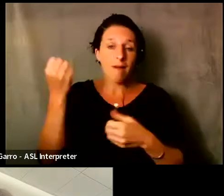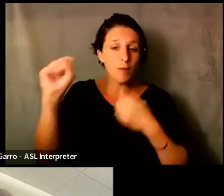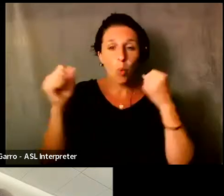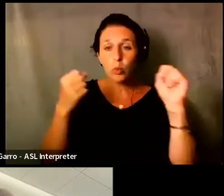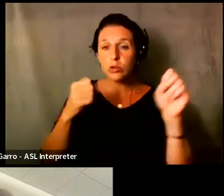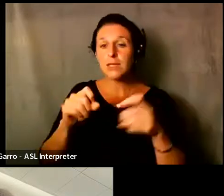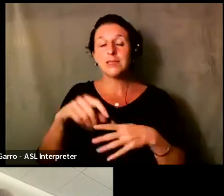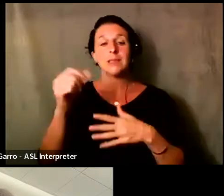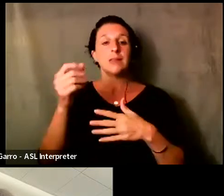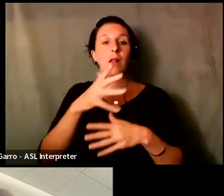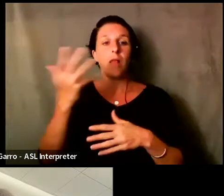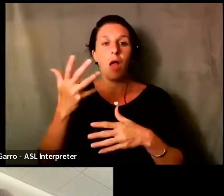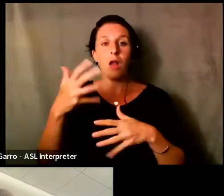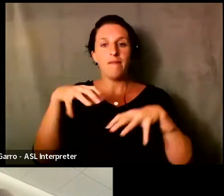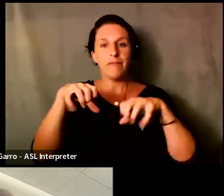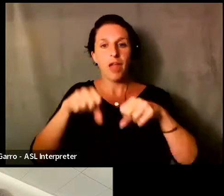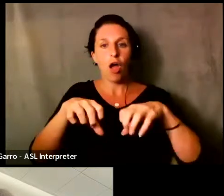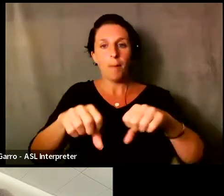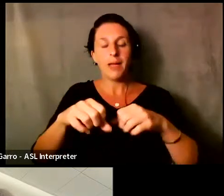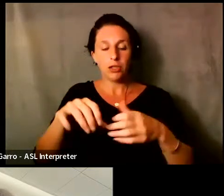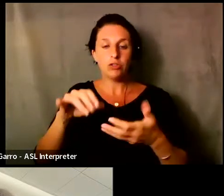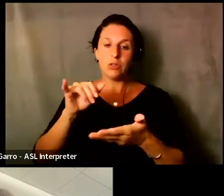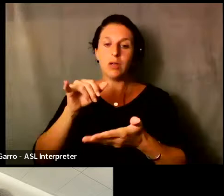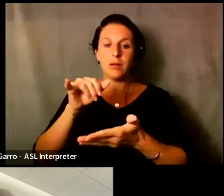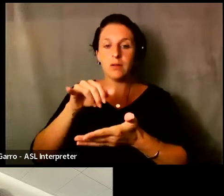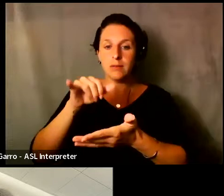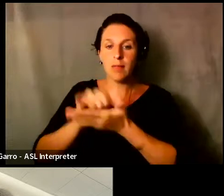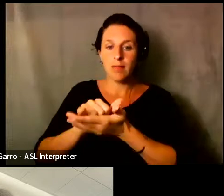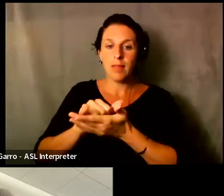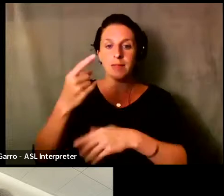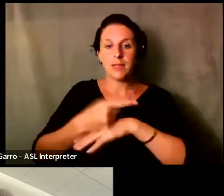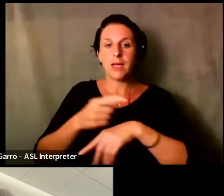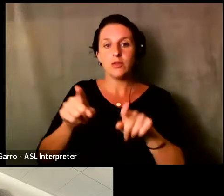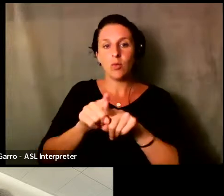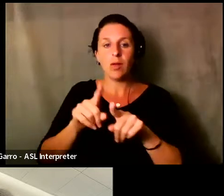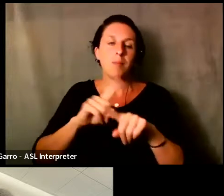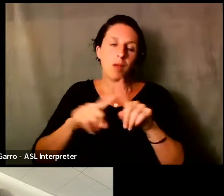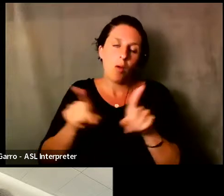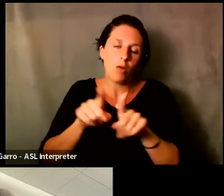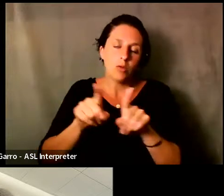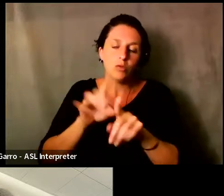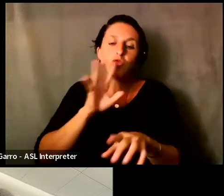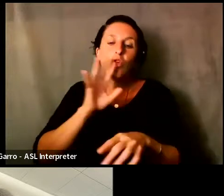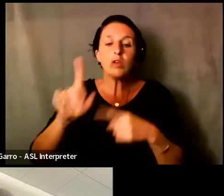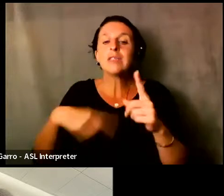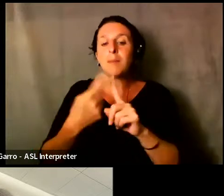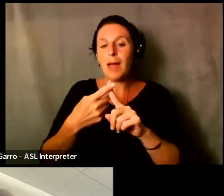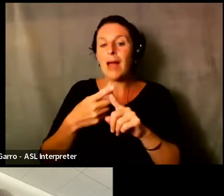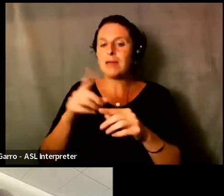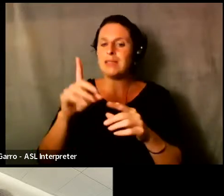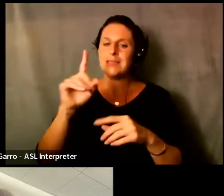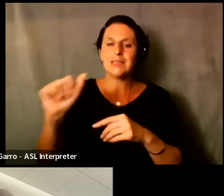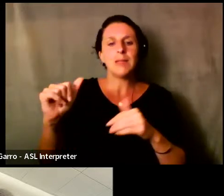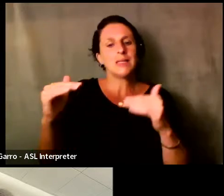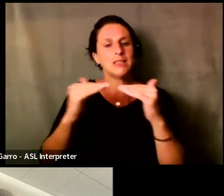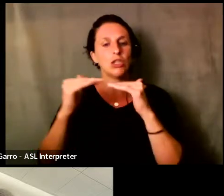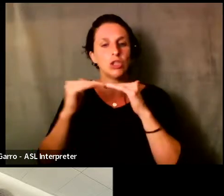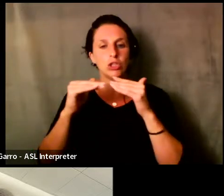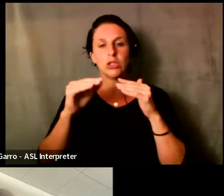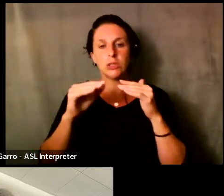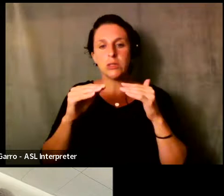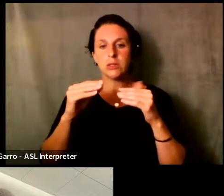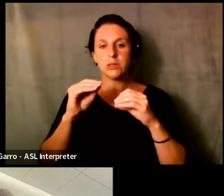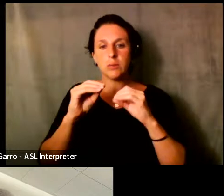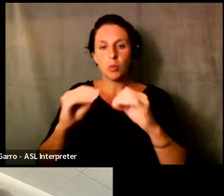the occupation that day as well. But that also talks about the disability justice movement and